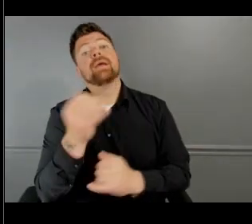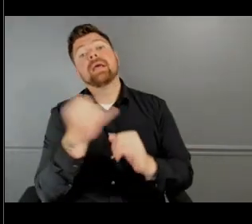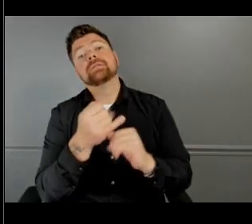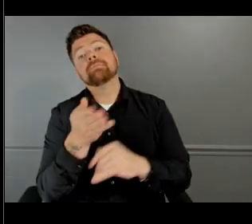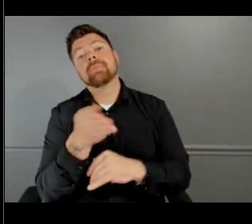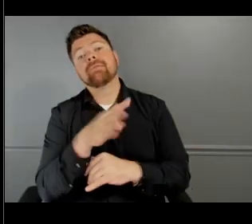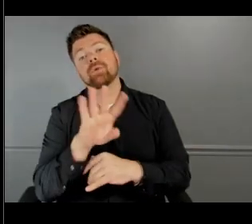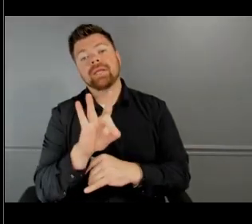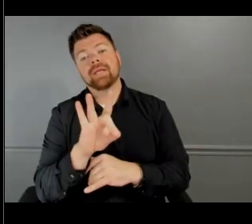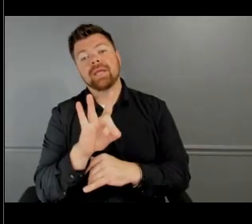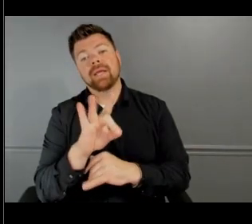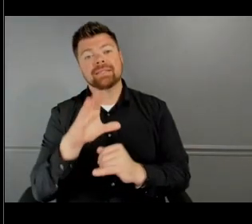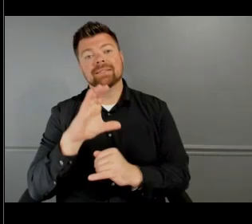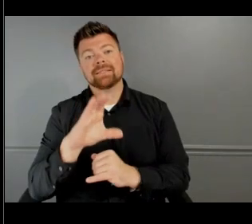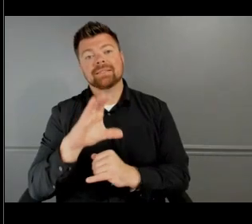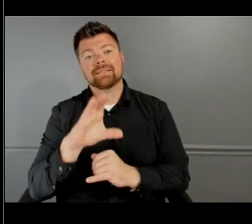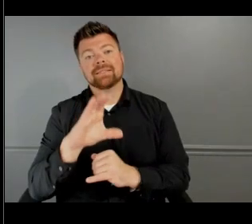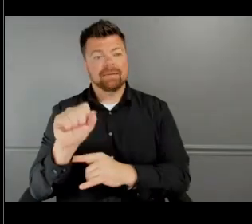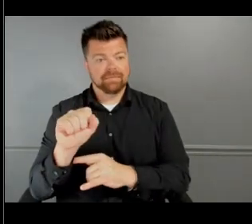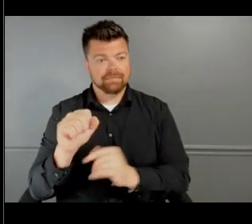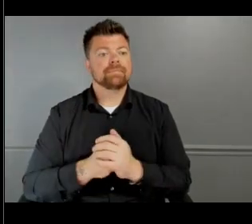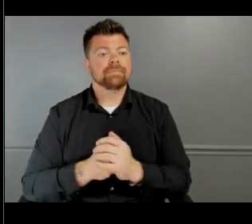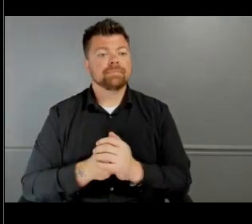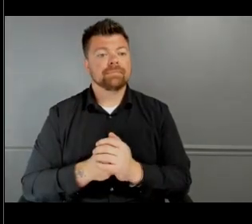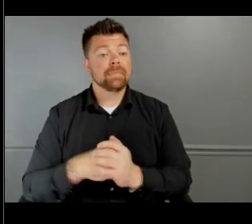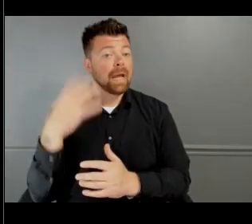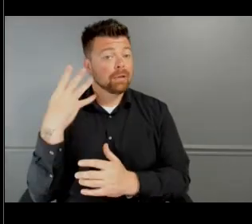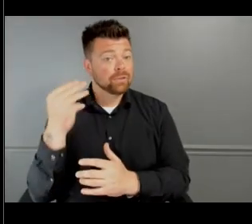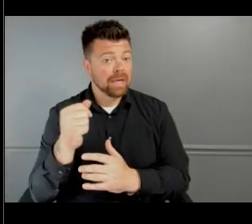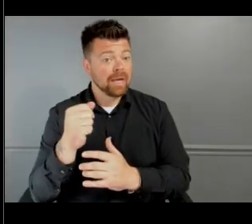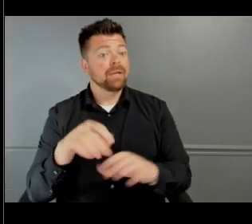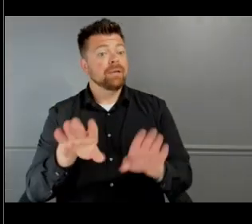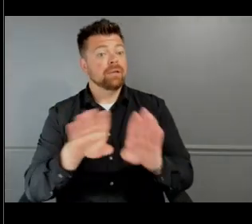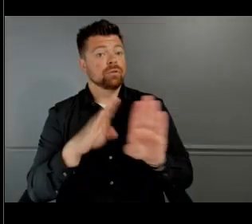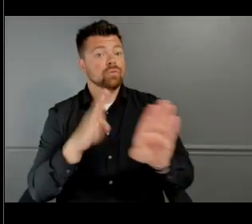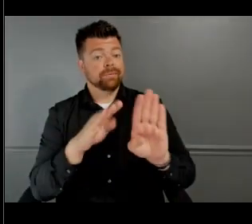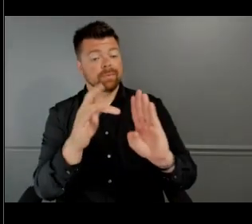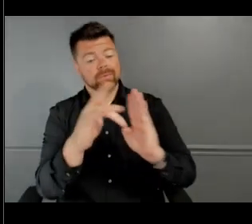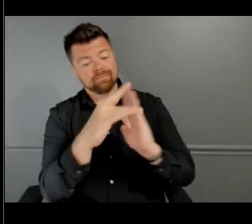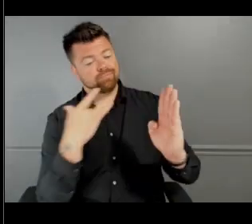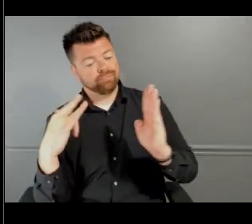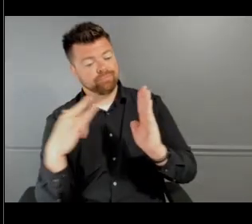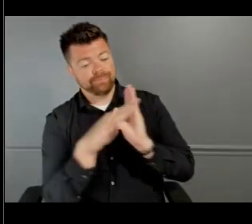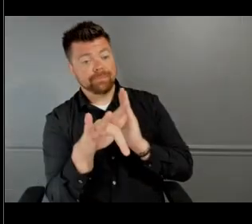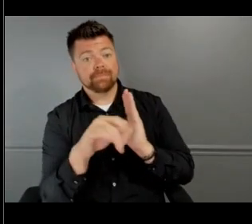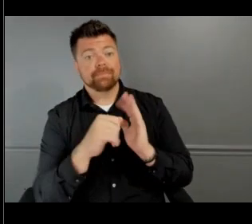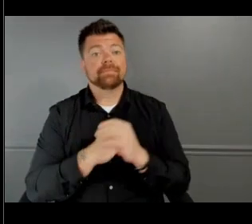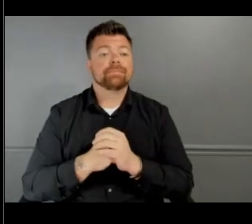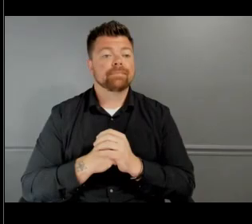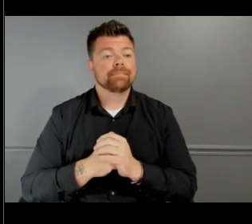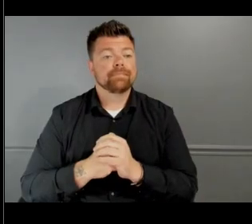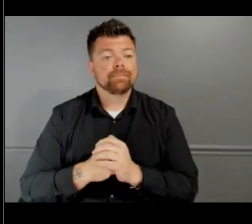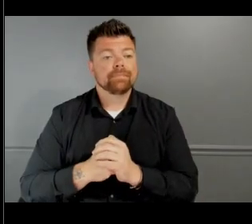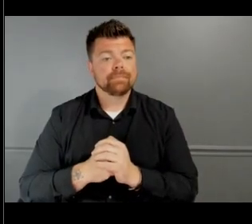by 48-inch clear floor space outside the swing of the door.